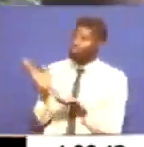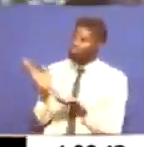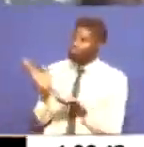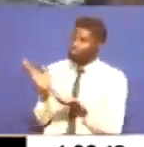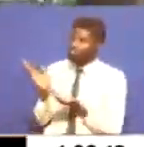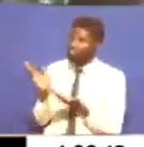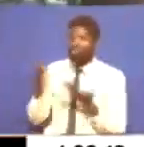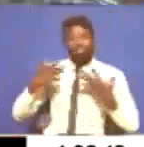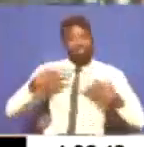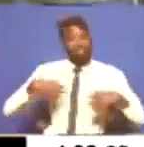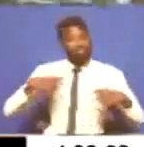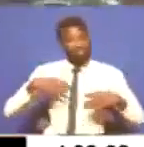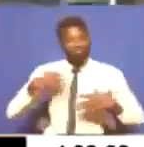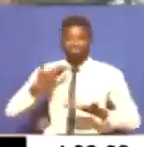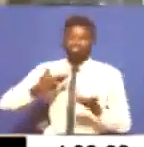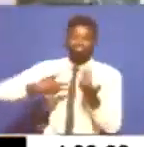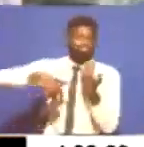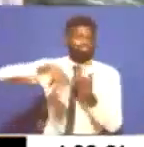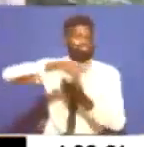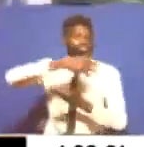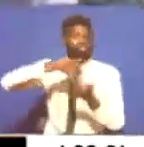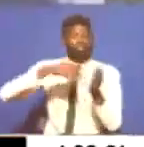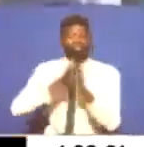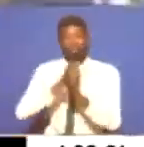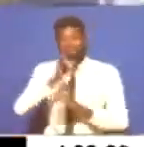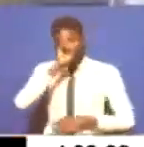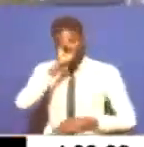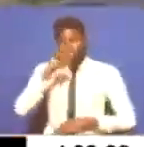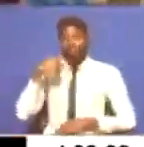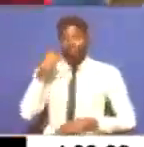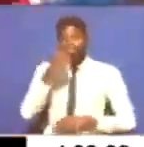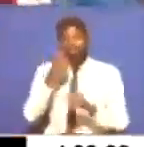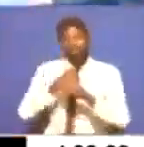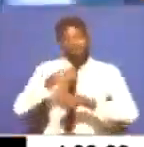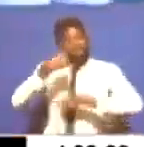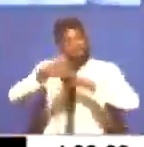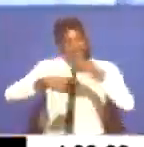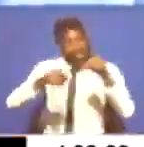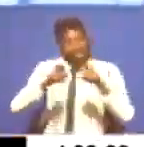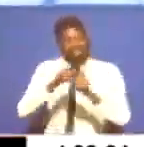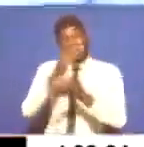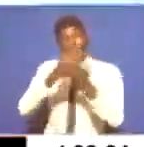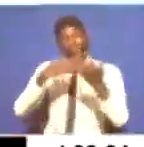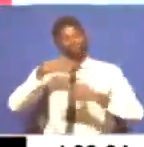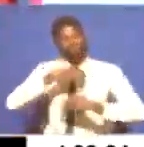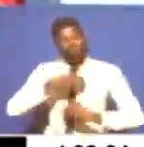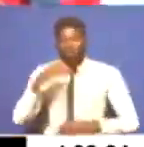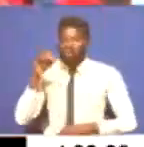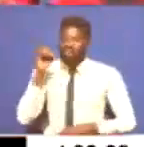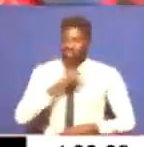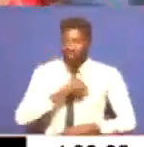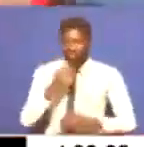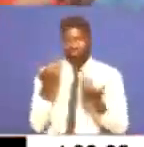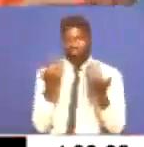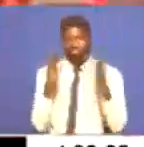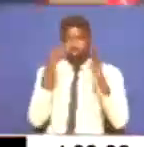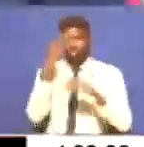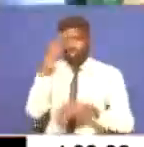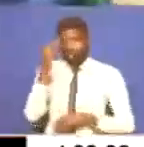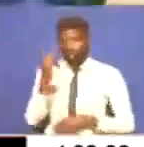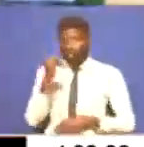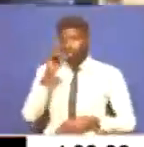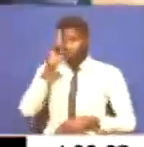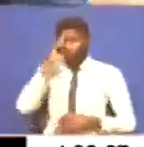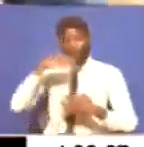residents mingled with serving and retired police officers in song and dance to celebrate the homecoming of retired police officer